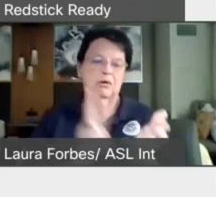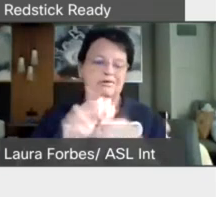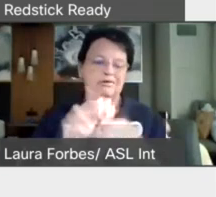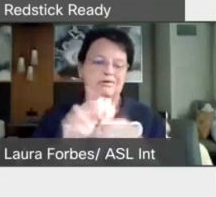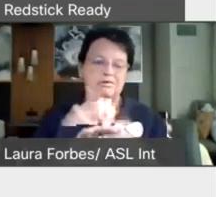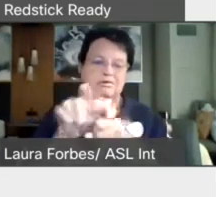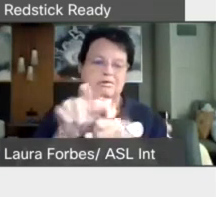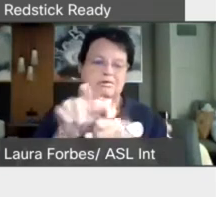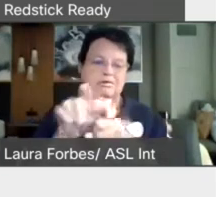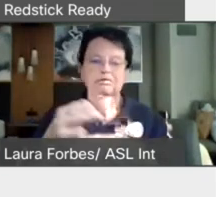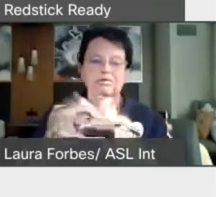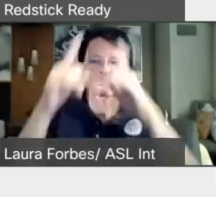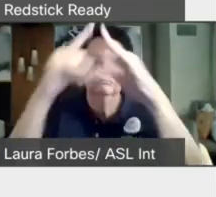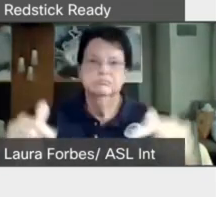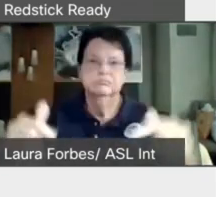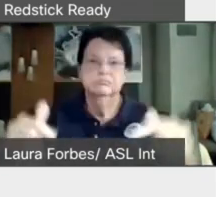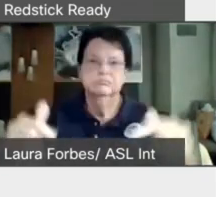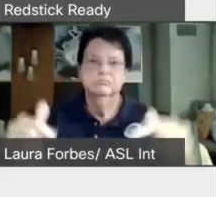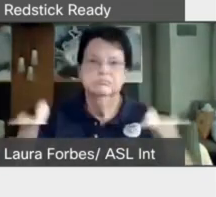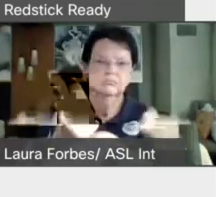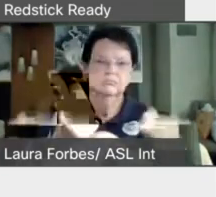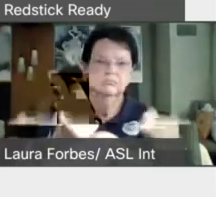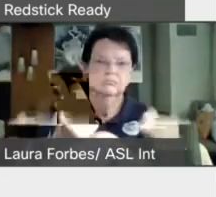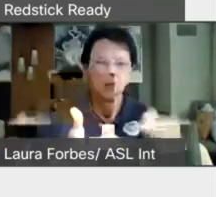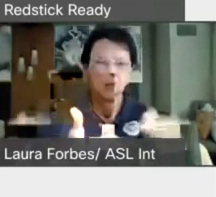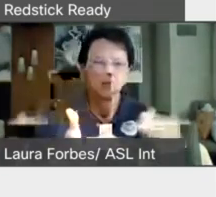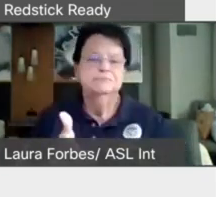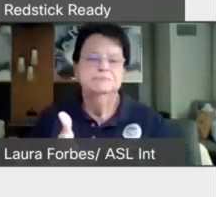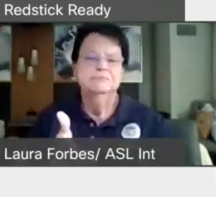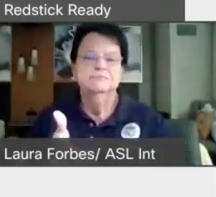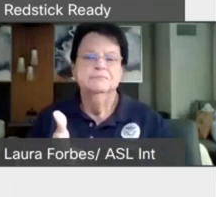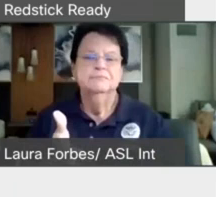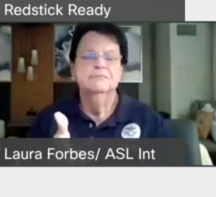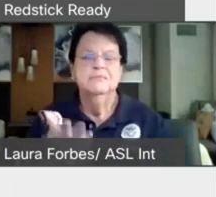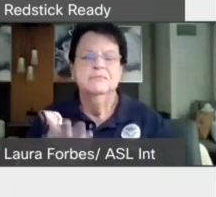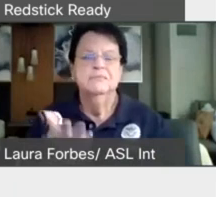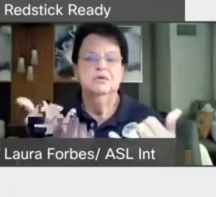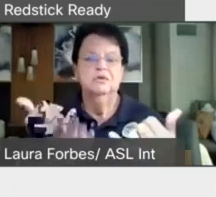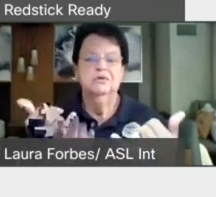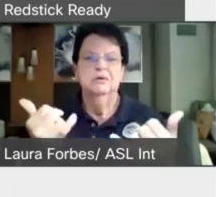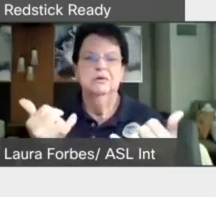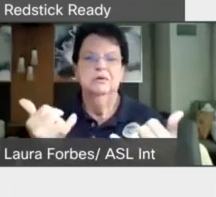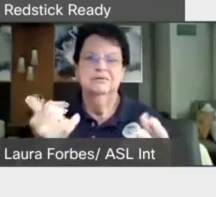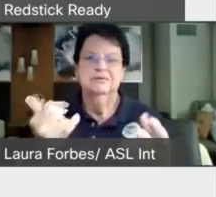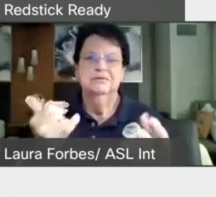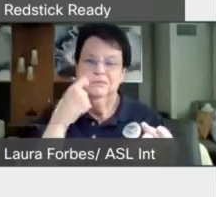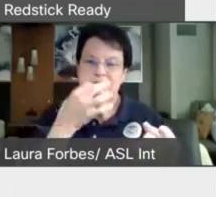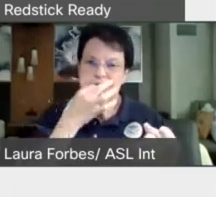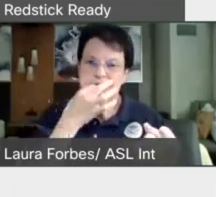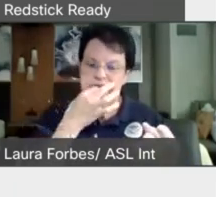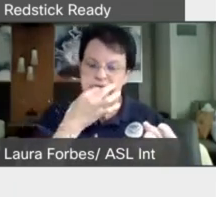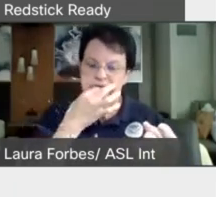the temporary roof housing or roof over your housing. Currently, it was just mentioned, this parish has